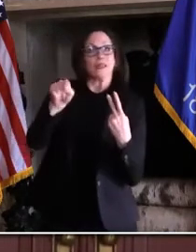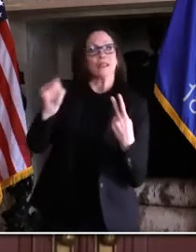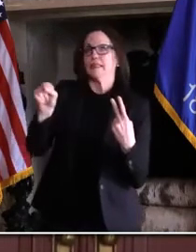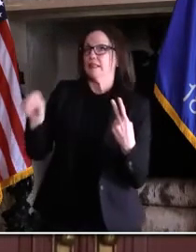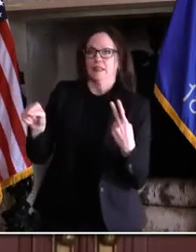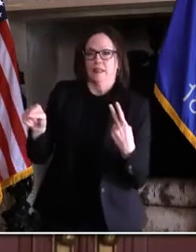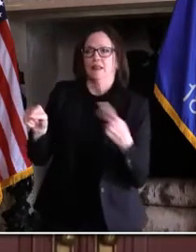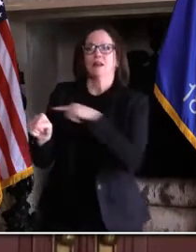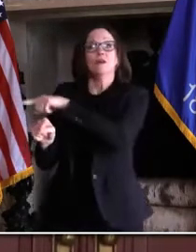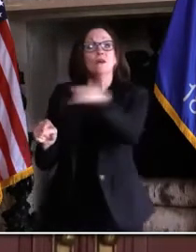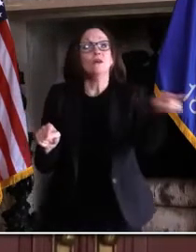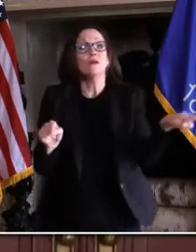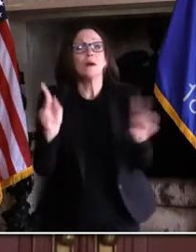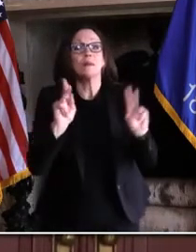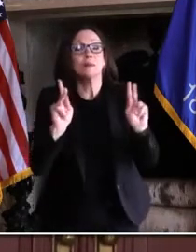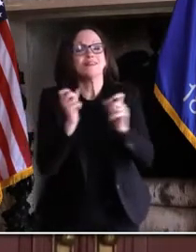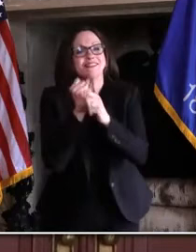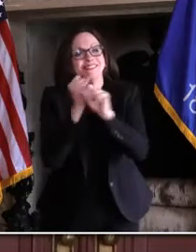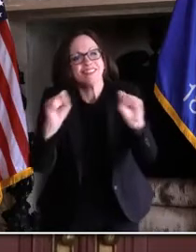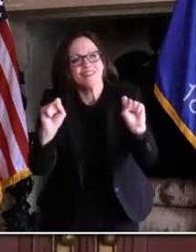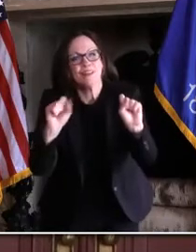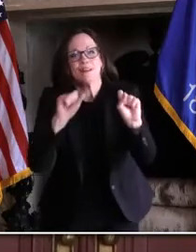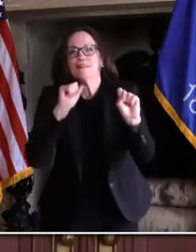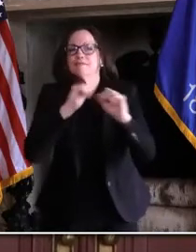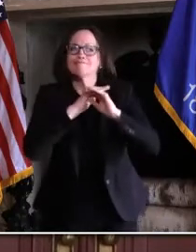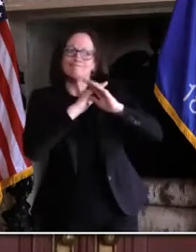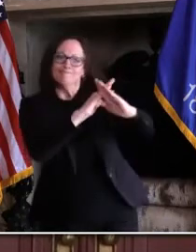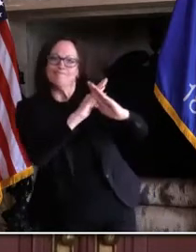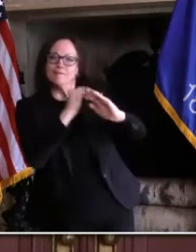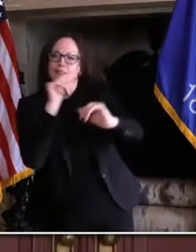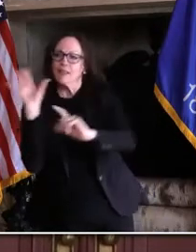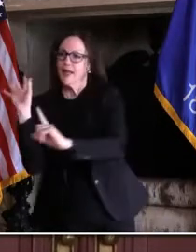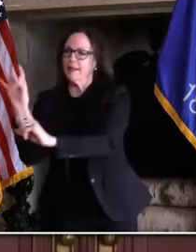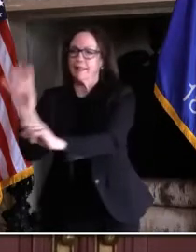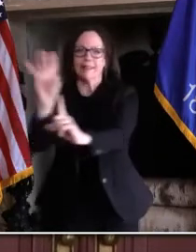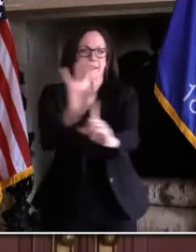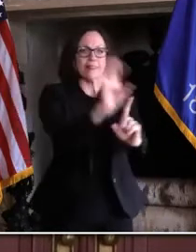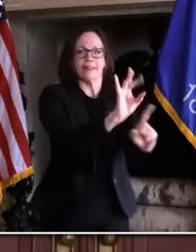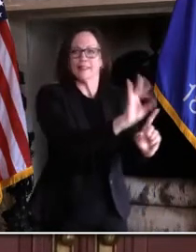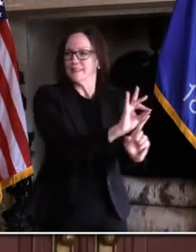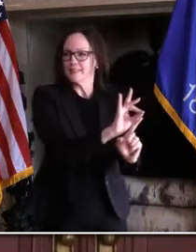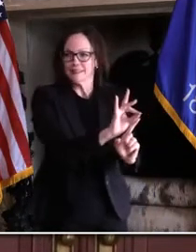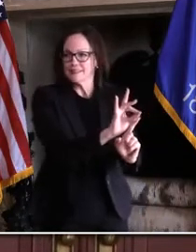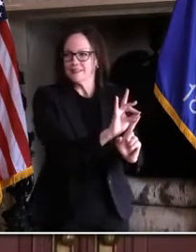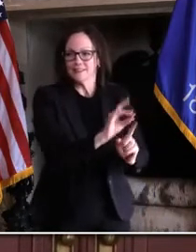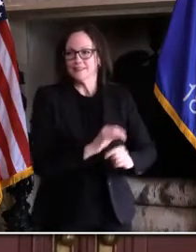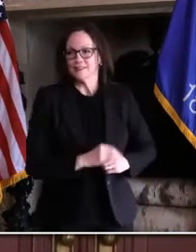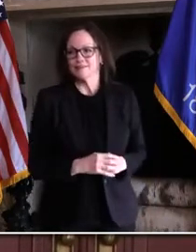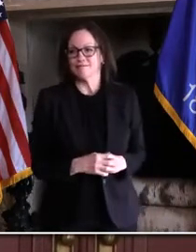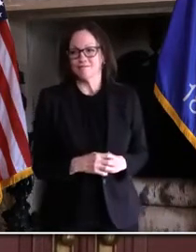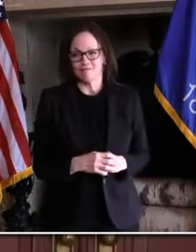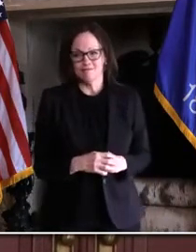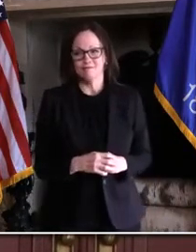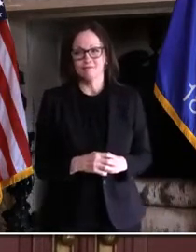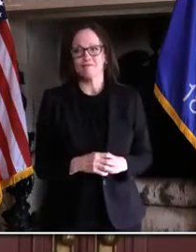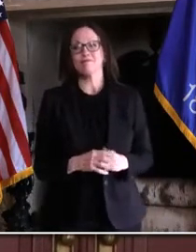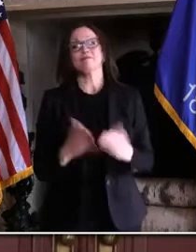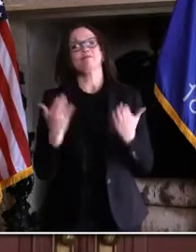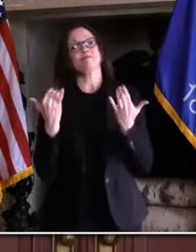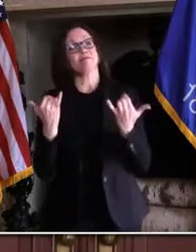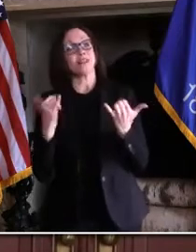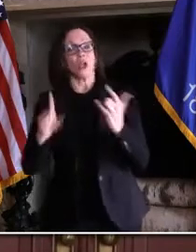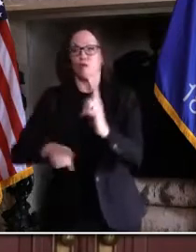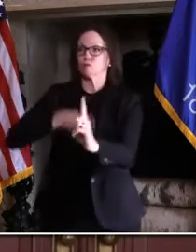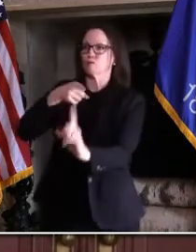is essential or non-essential, please review the Safer at Home order. And if you have any additional